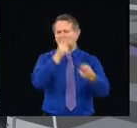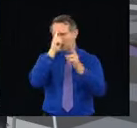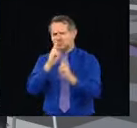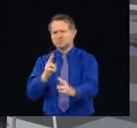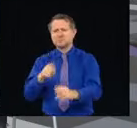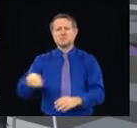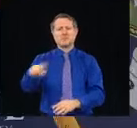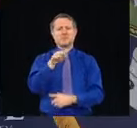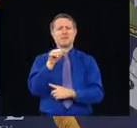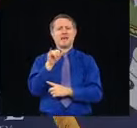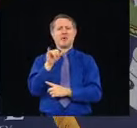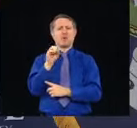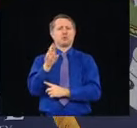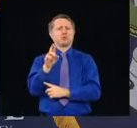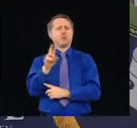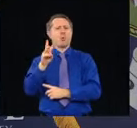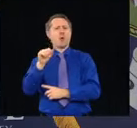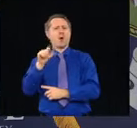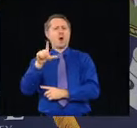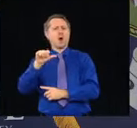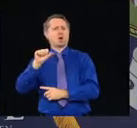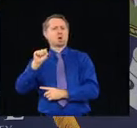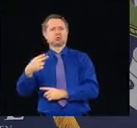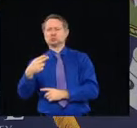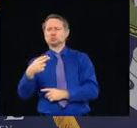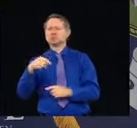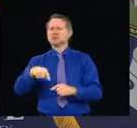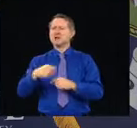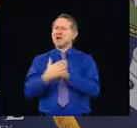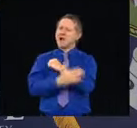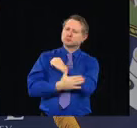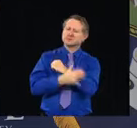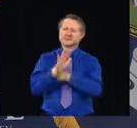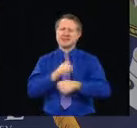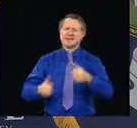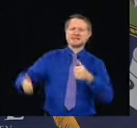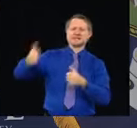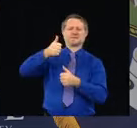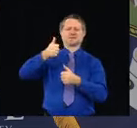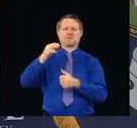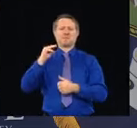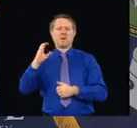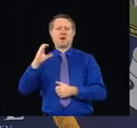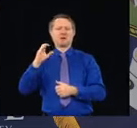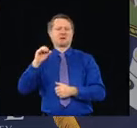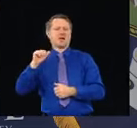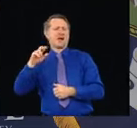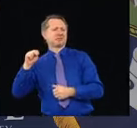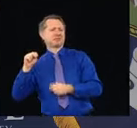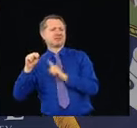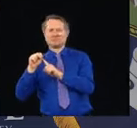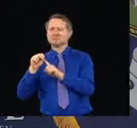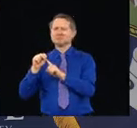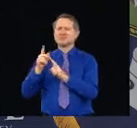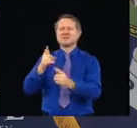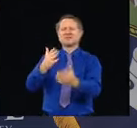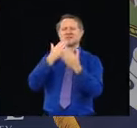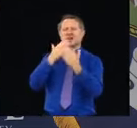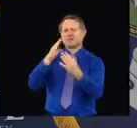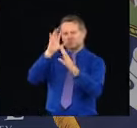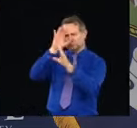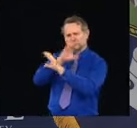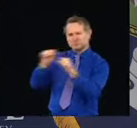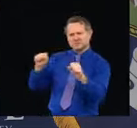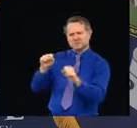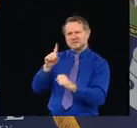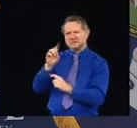Executive McMahon. I thank them for being here. I thank President Dewan for his hospitality. We have